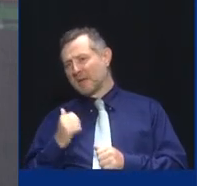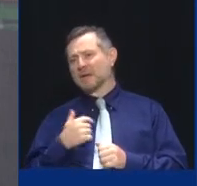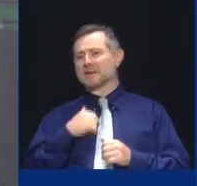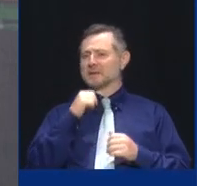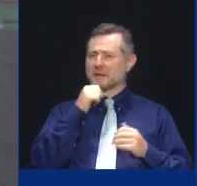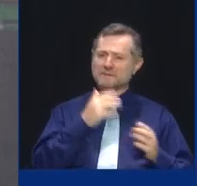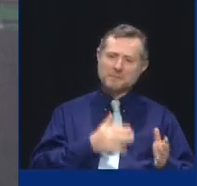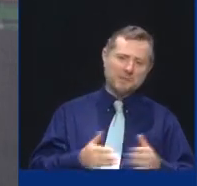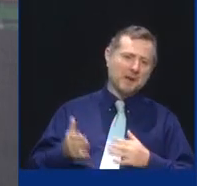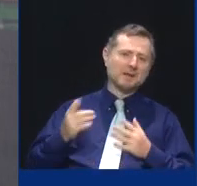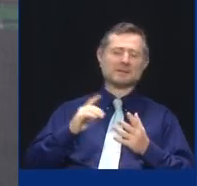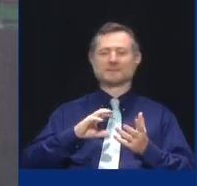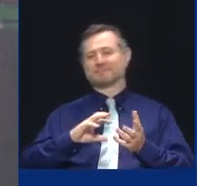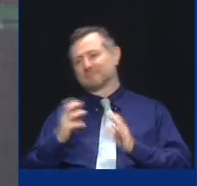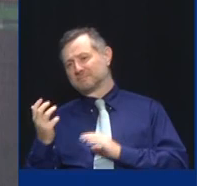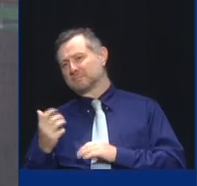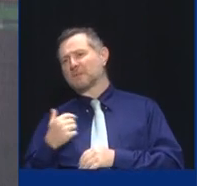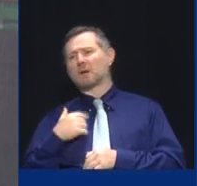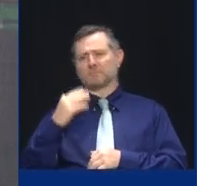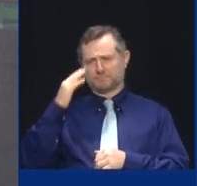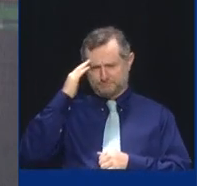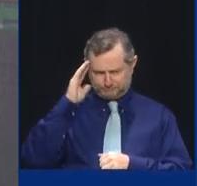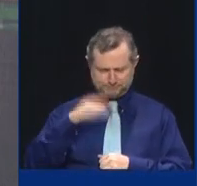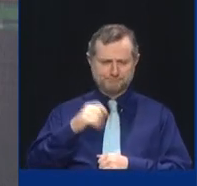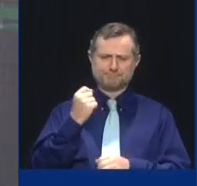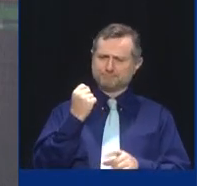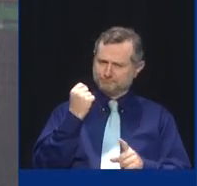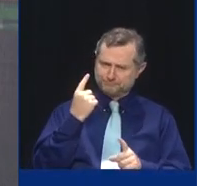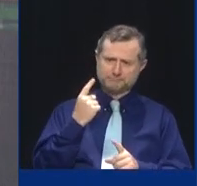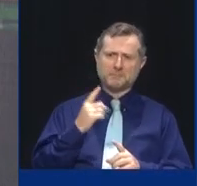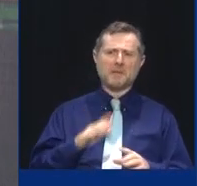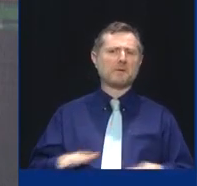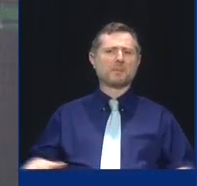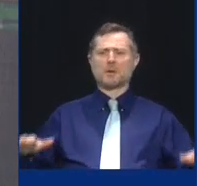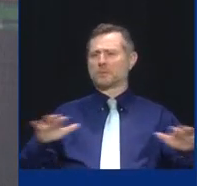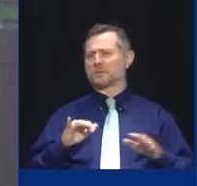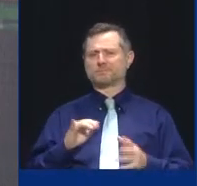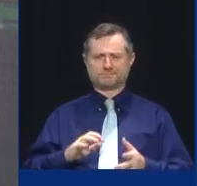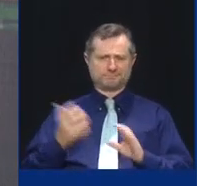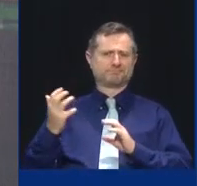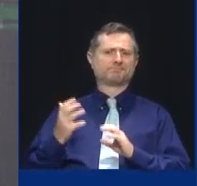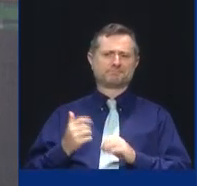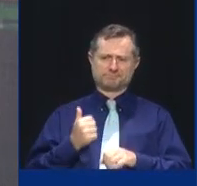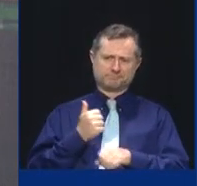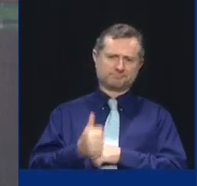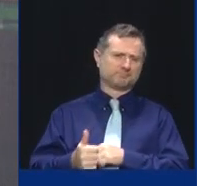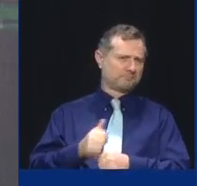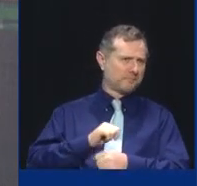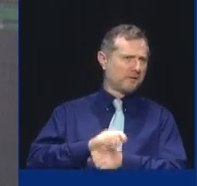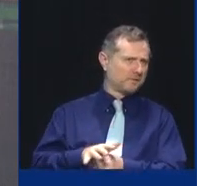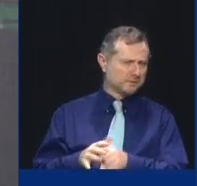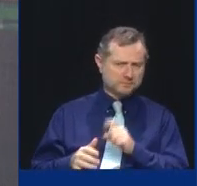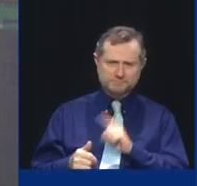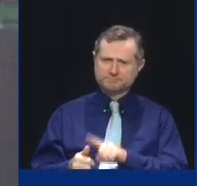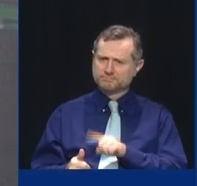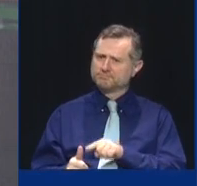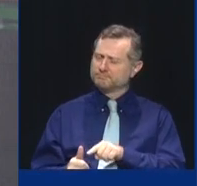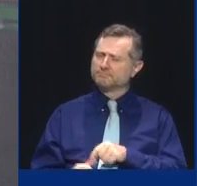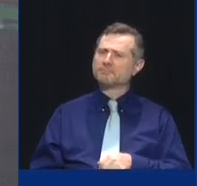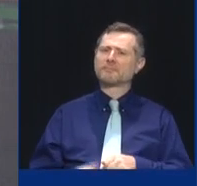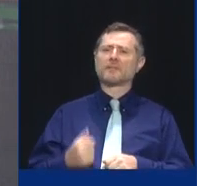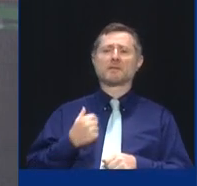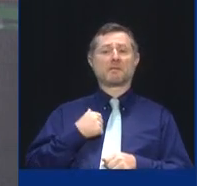Yes, COVID slowed us all down, right? COVID hit the pause